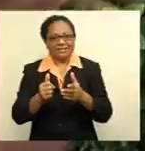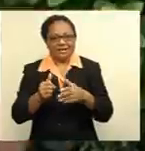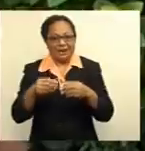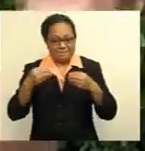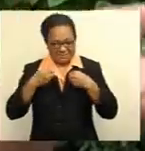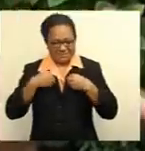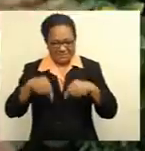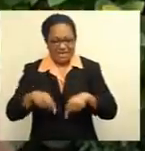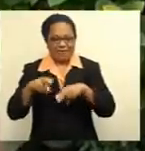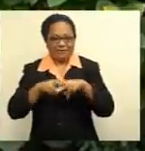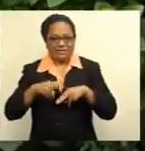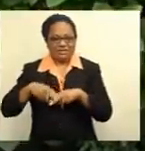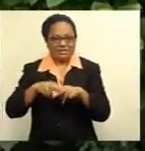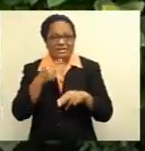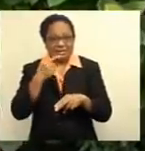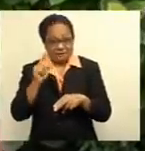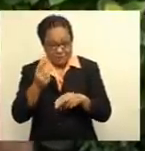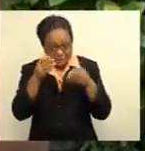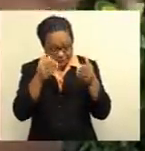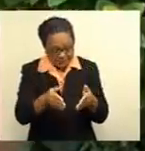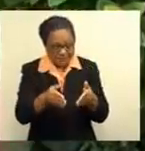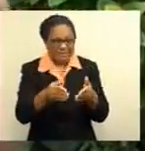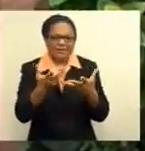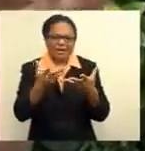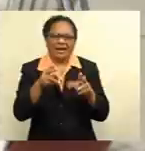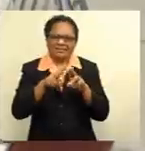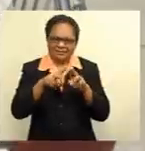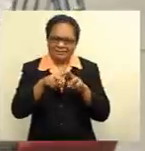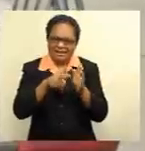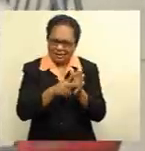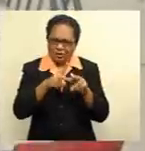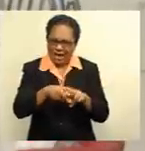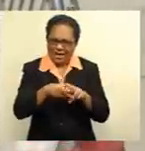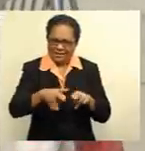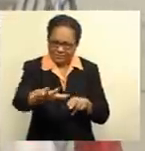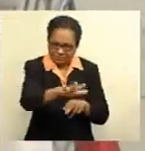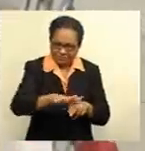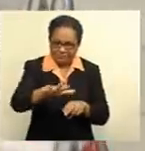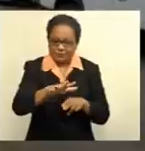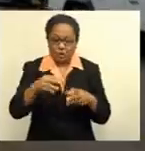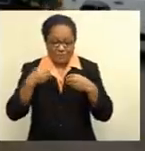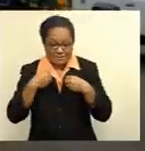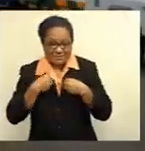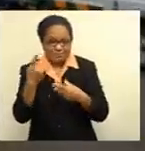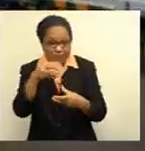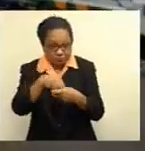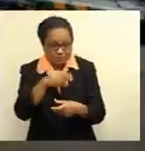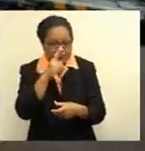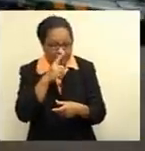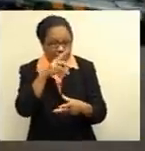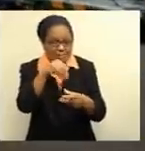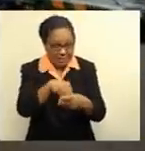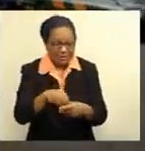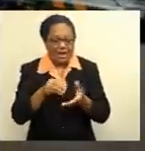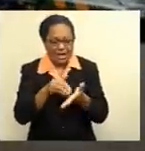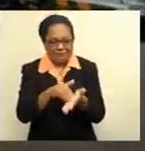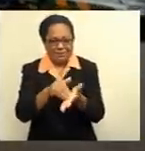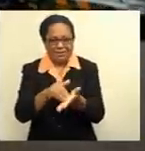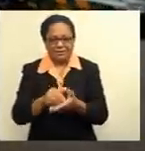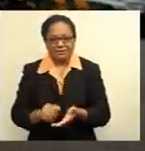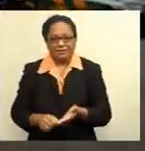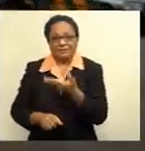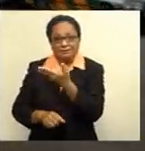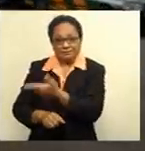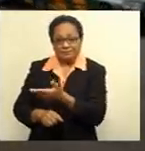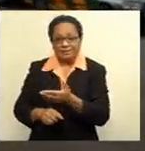try and help within the province, so we could help the small businesses, we could help the Nanrunga people back at home. Navoka says reactions from people who have